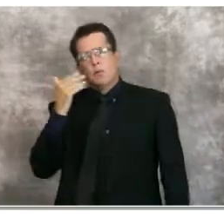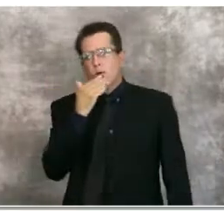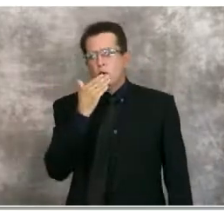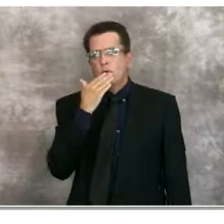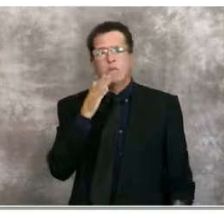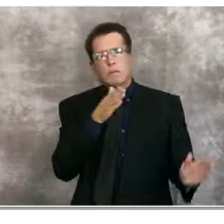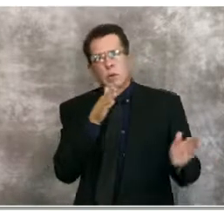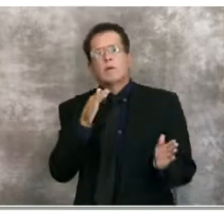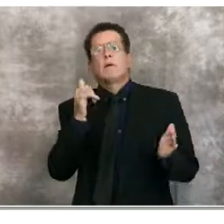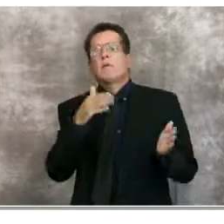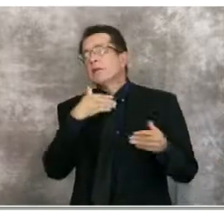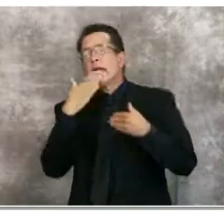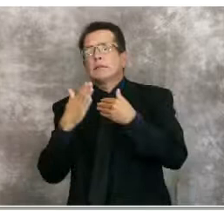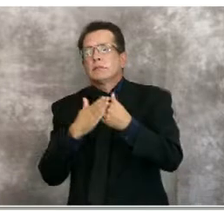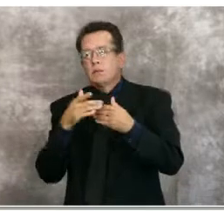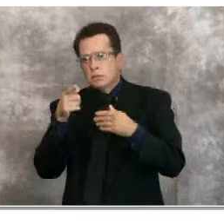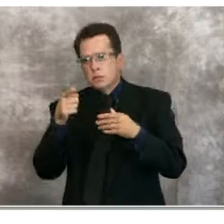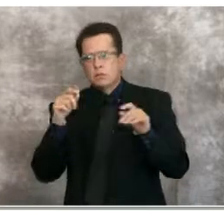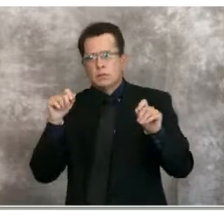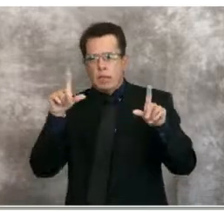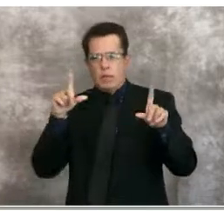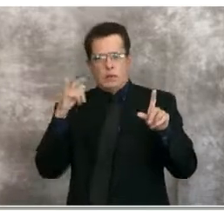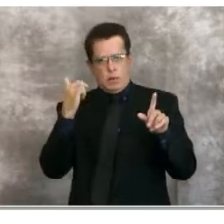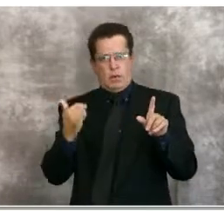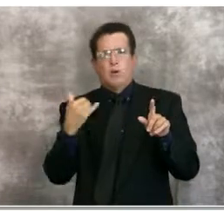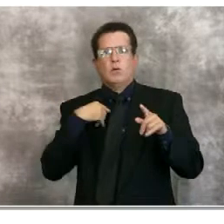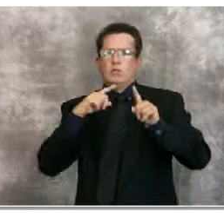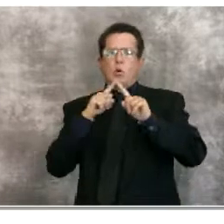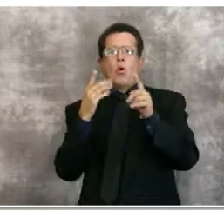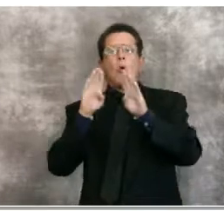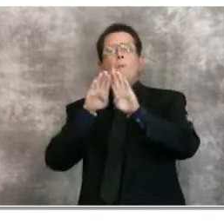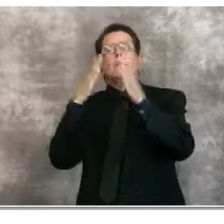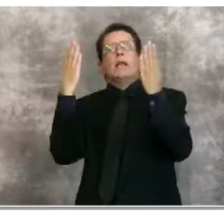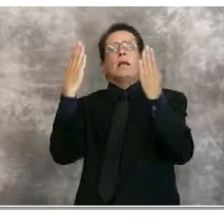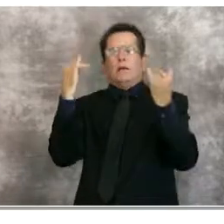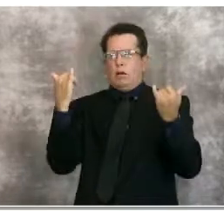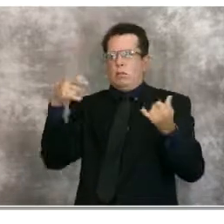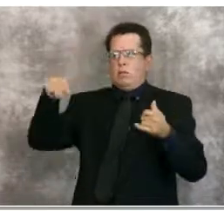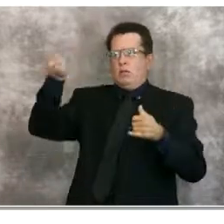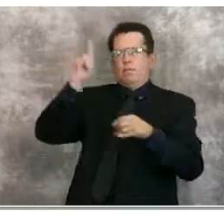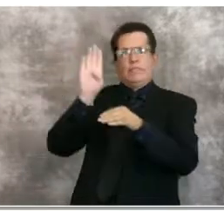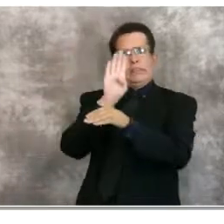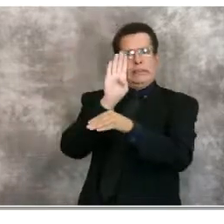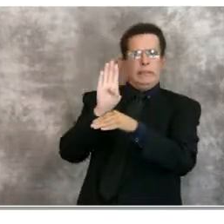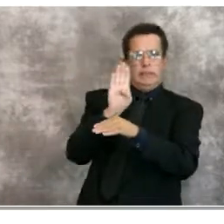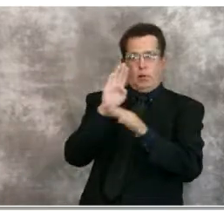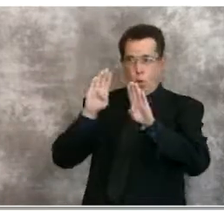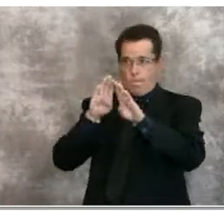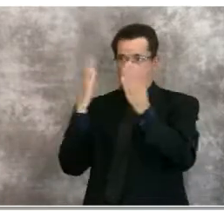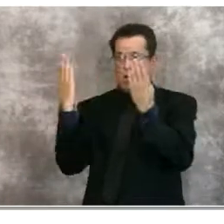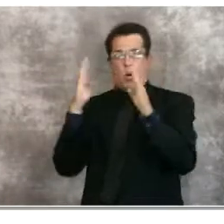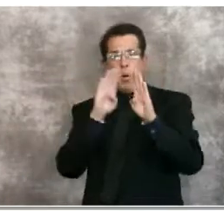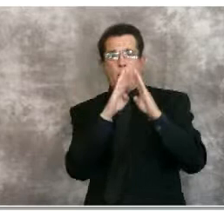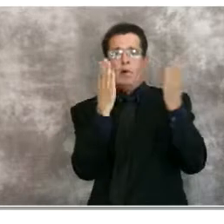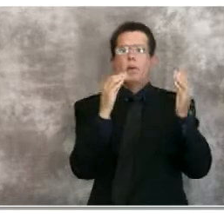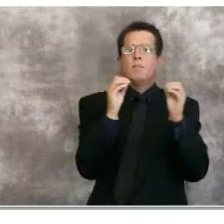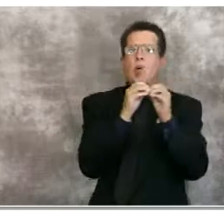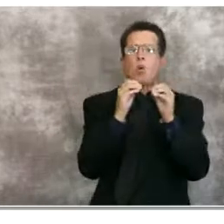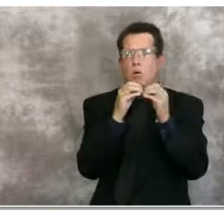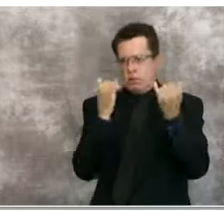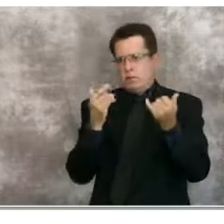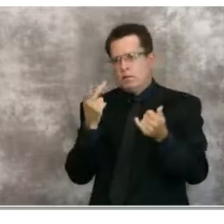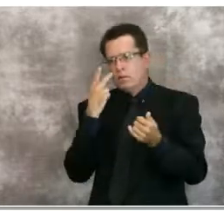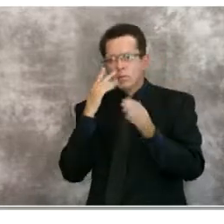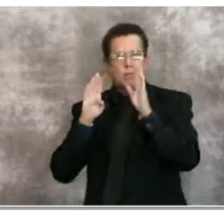slide, then as we began to open up more businesses, we are looking